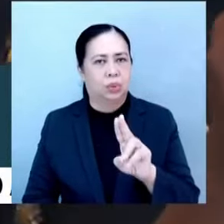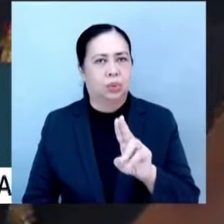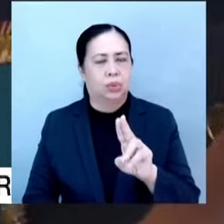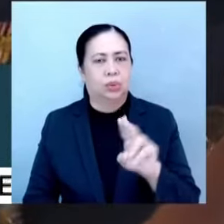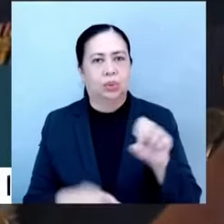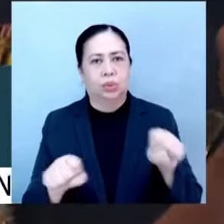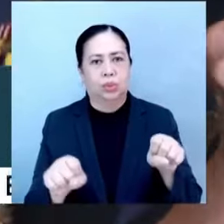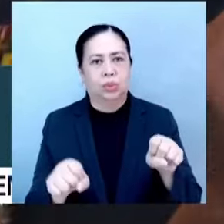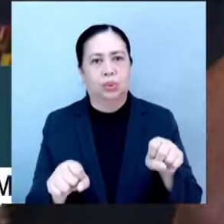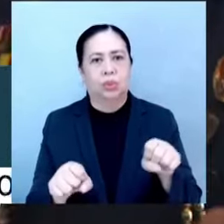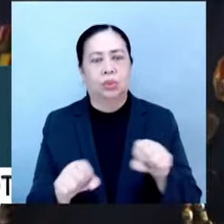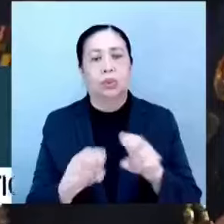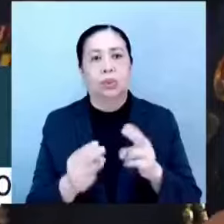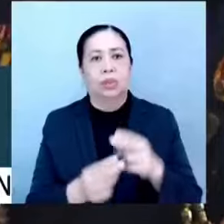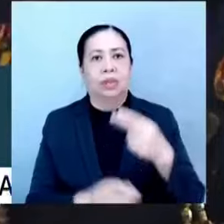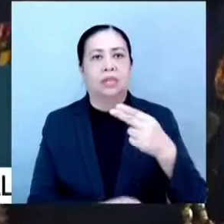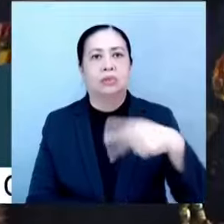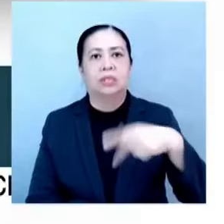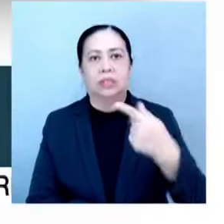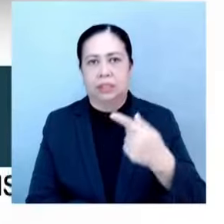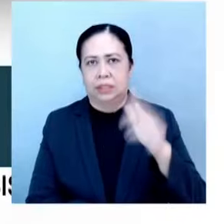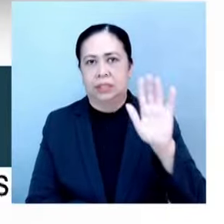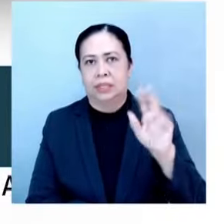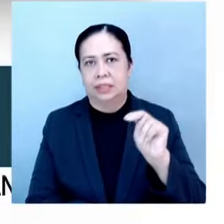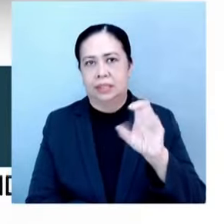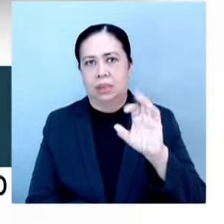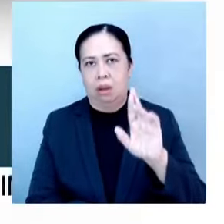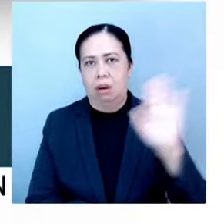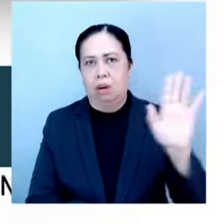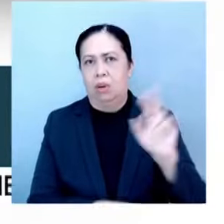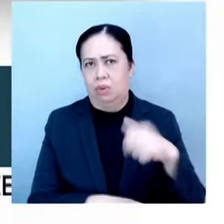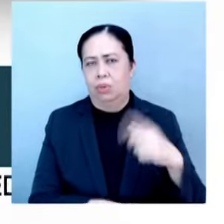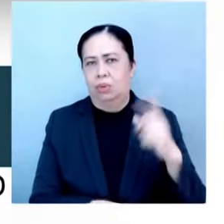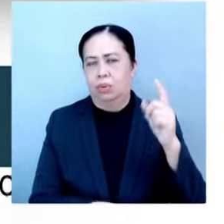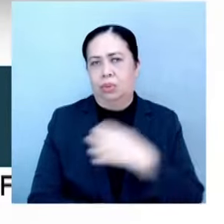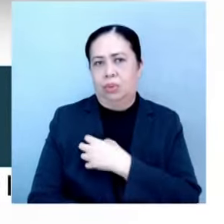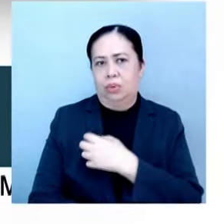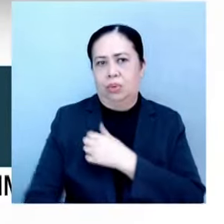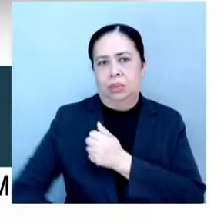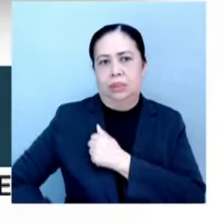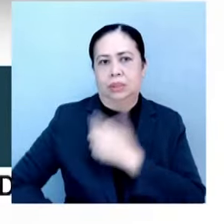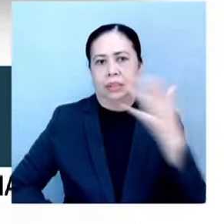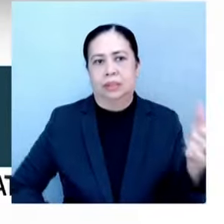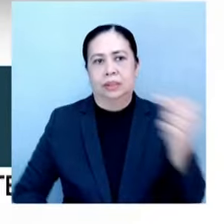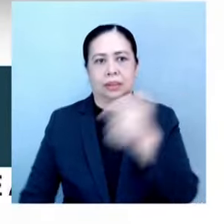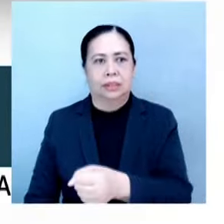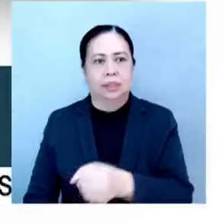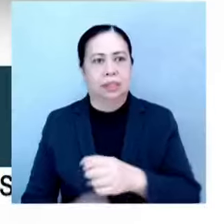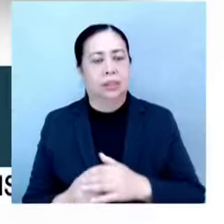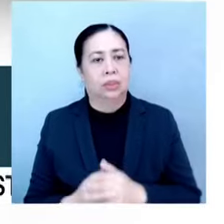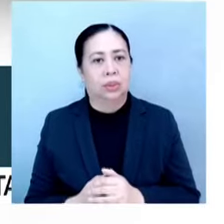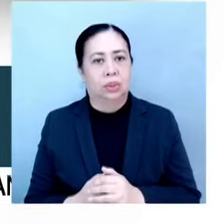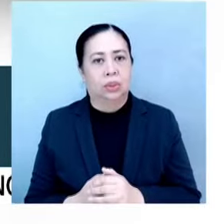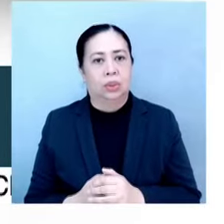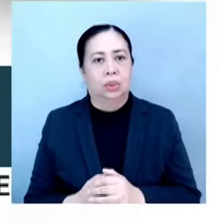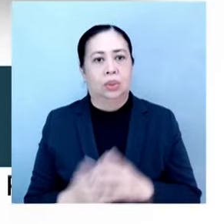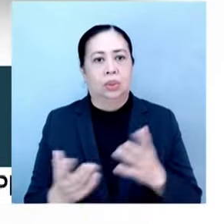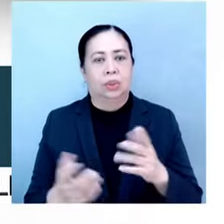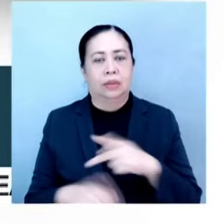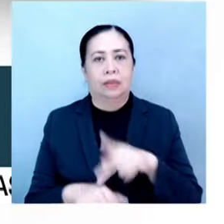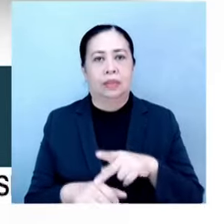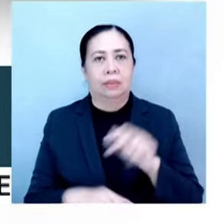Unit of HPG NCR. Itong sundalo, no, dati assigned siya with the Headquarters Philippine Army